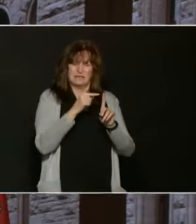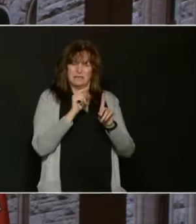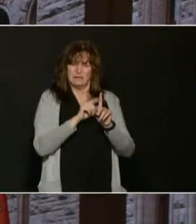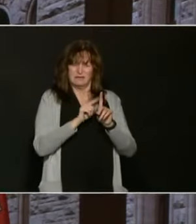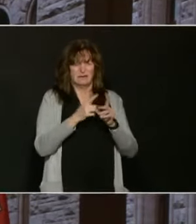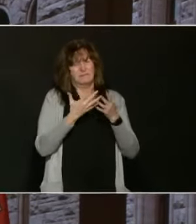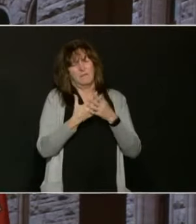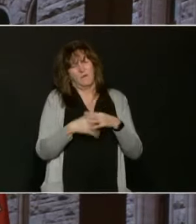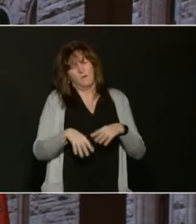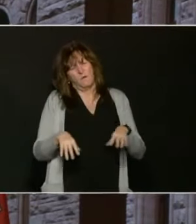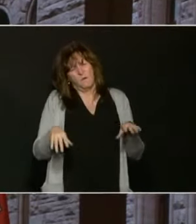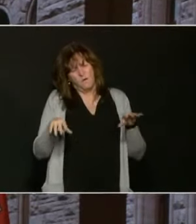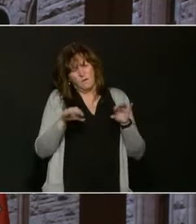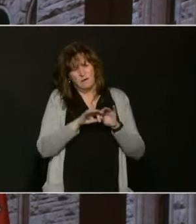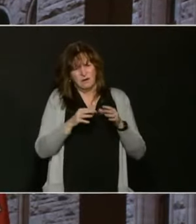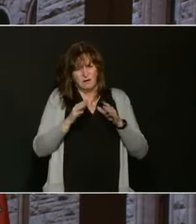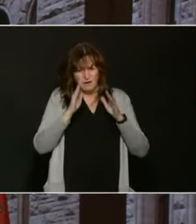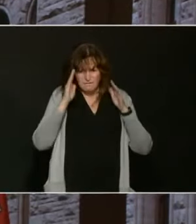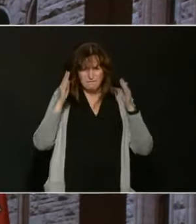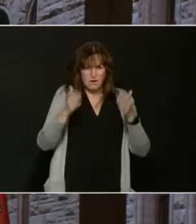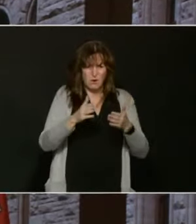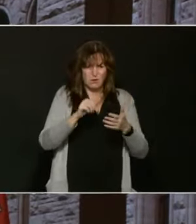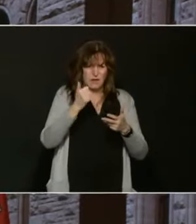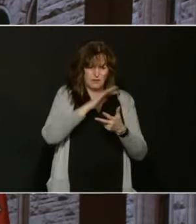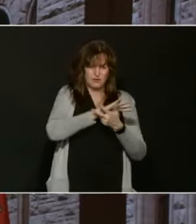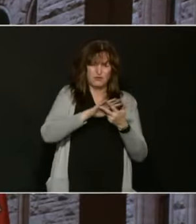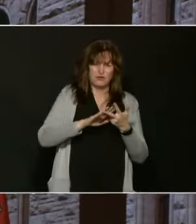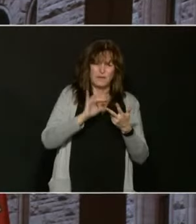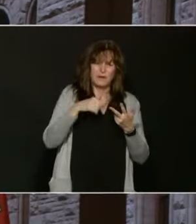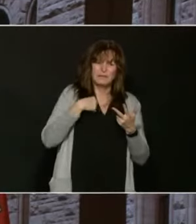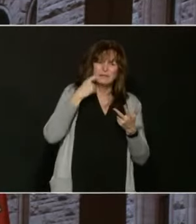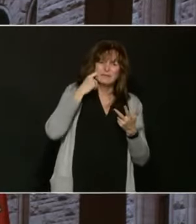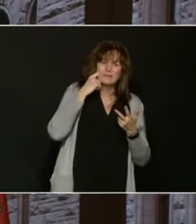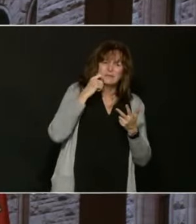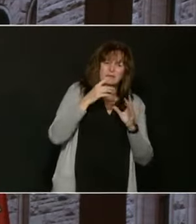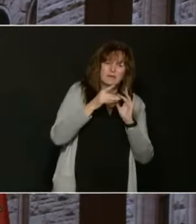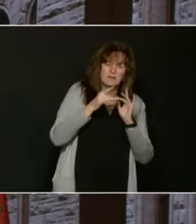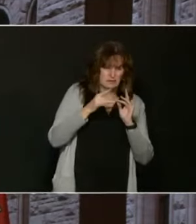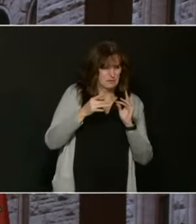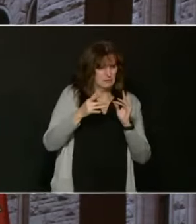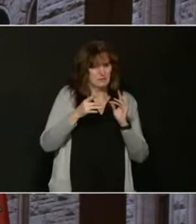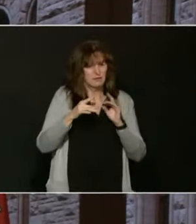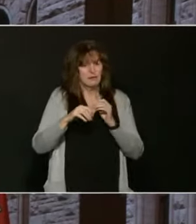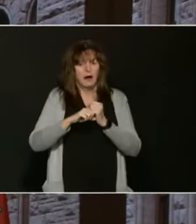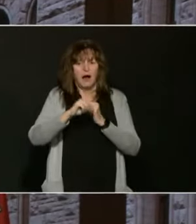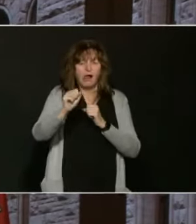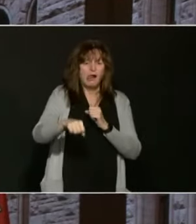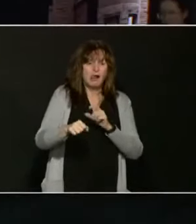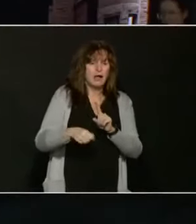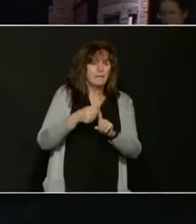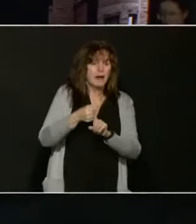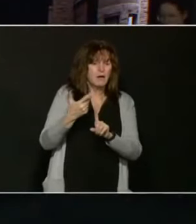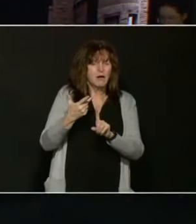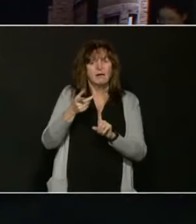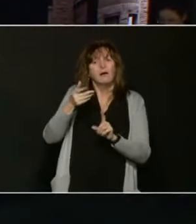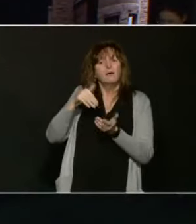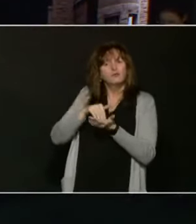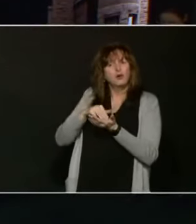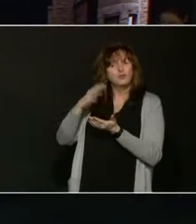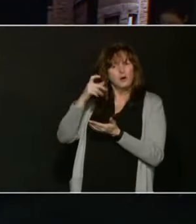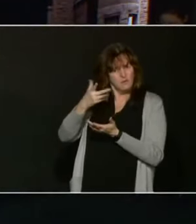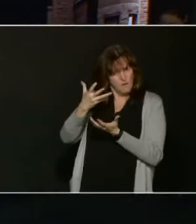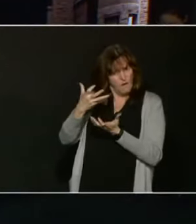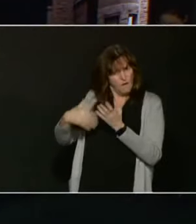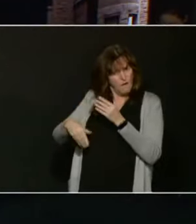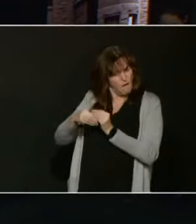ones even further, because this will continue to linger and have an effect, as Dr. Brown has alluded to. I'm not sure, Dr. Brown, if you have some further comments on that.